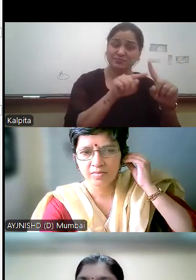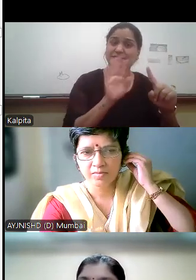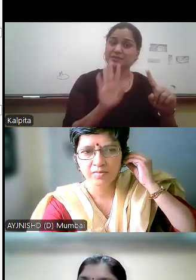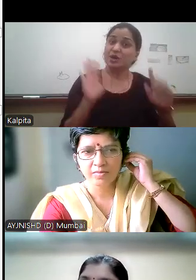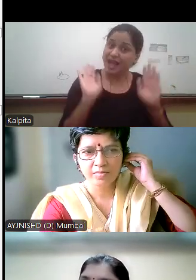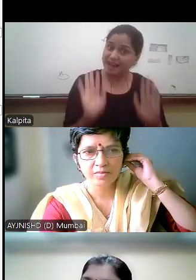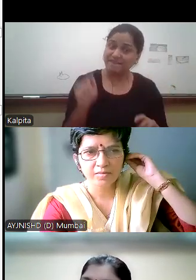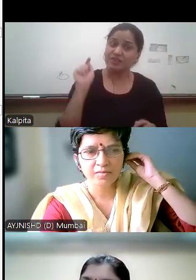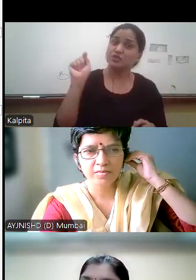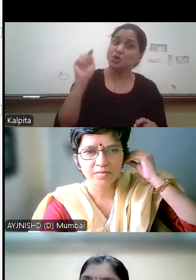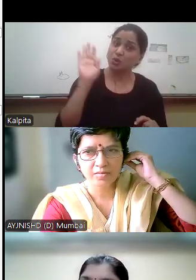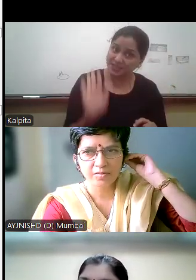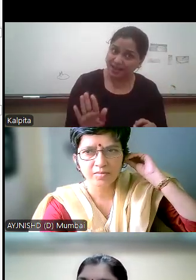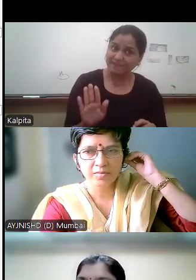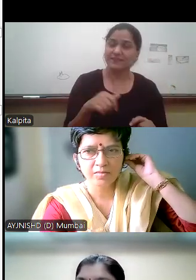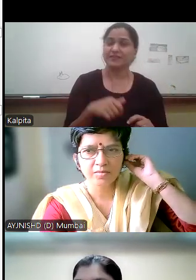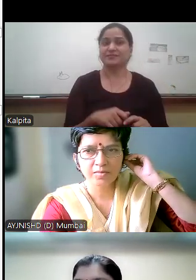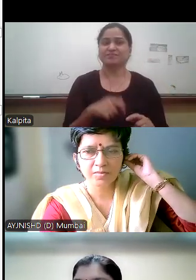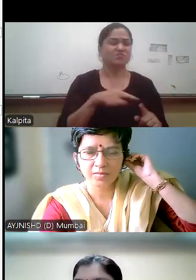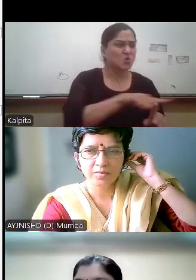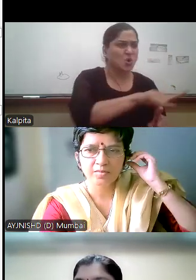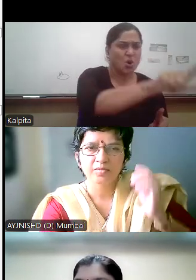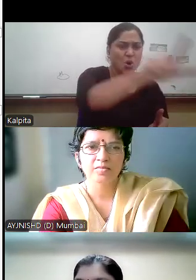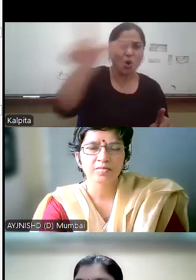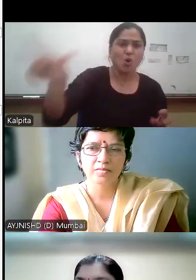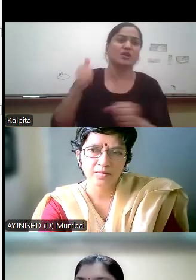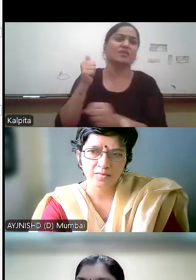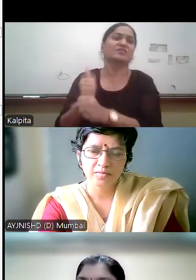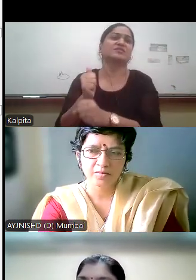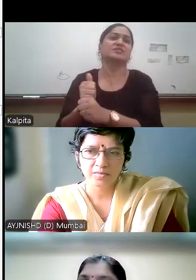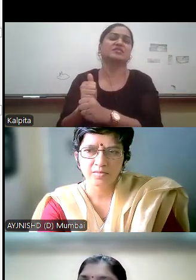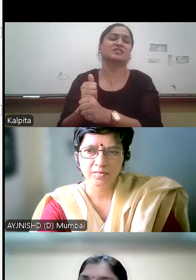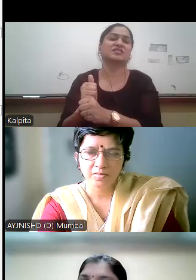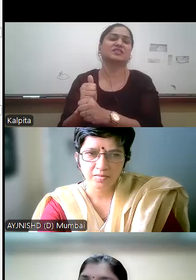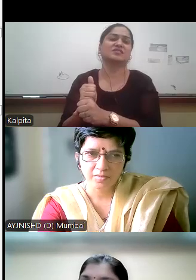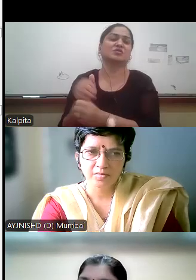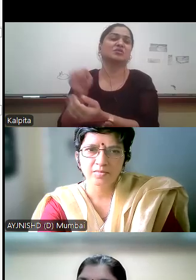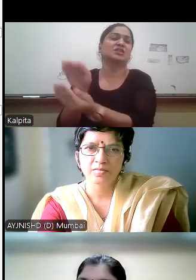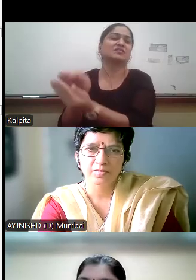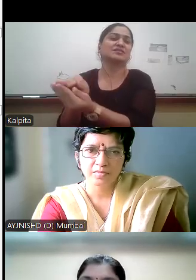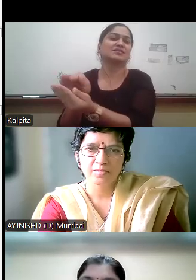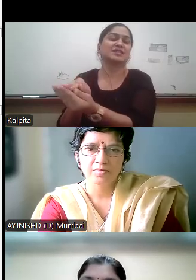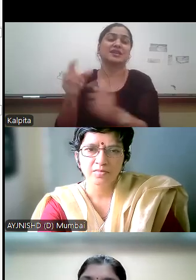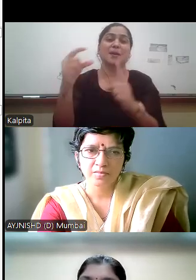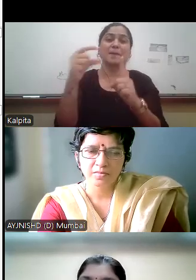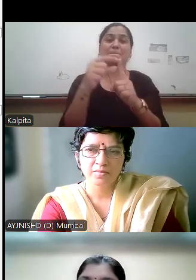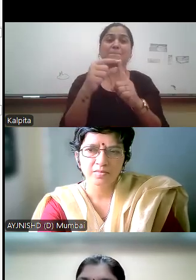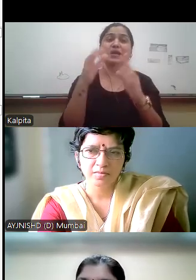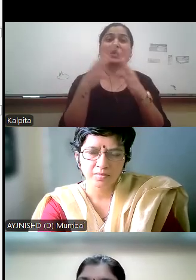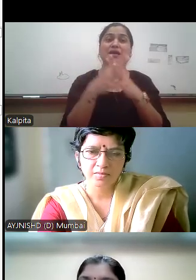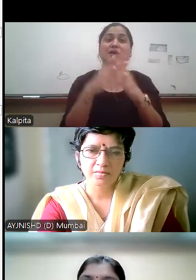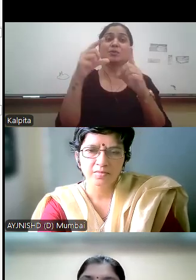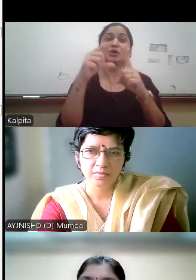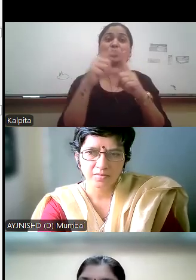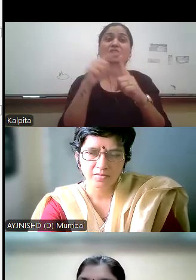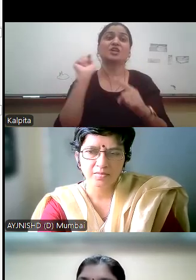guidelines. And it is a mandate for all the governments to have this reservation and create the post for PWDs. So we have to